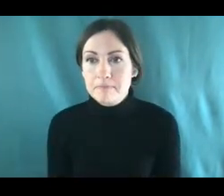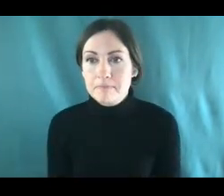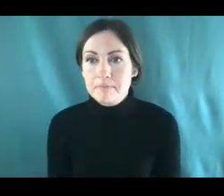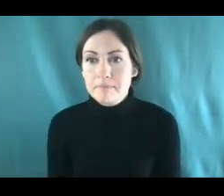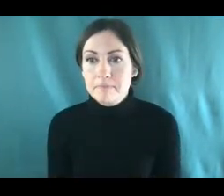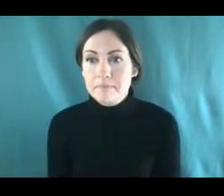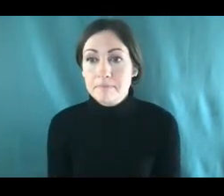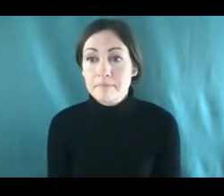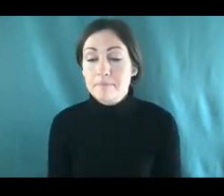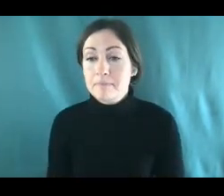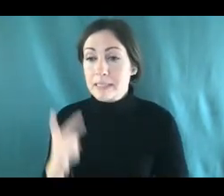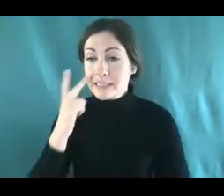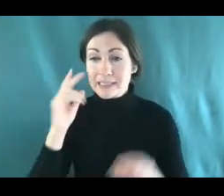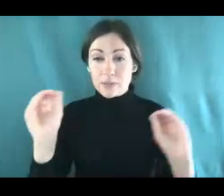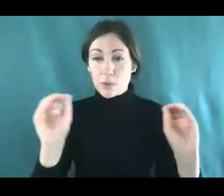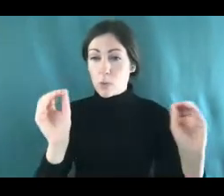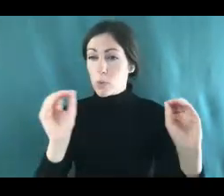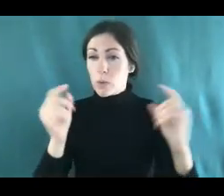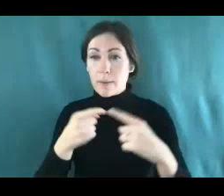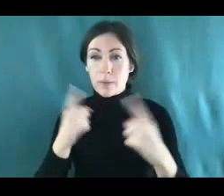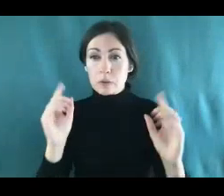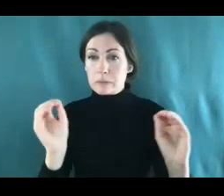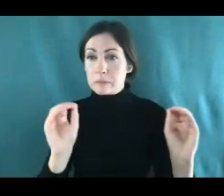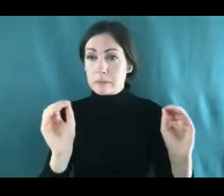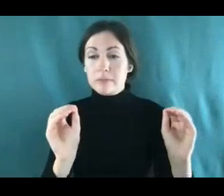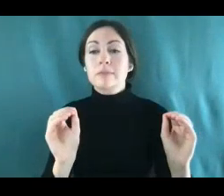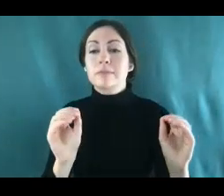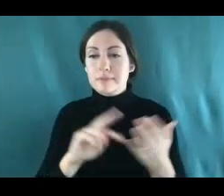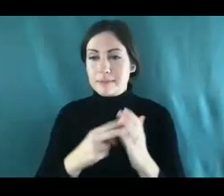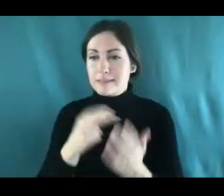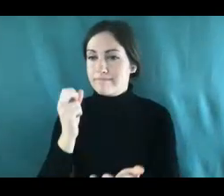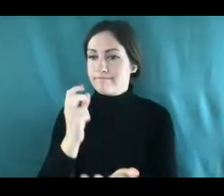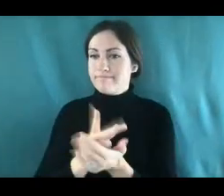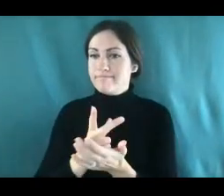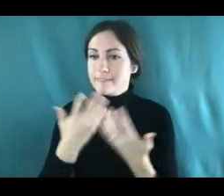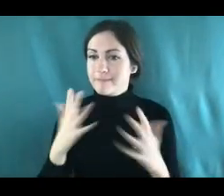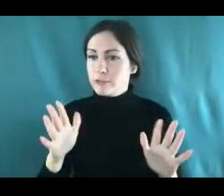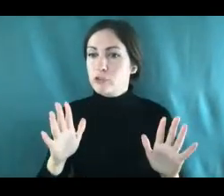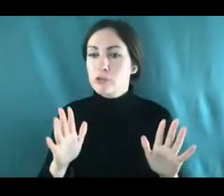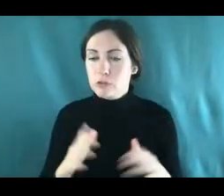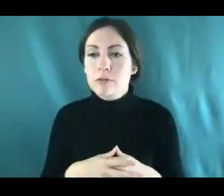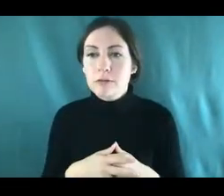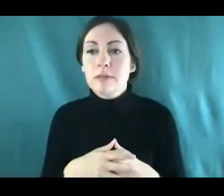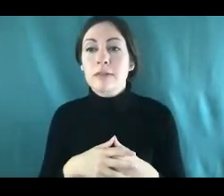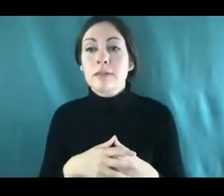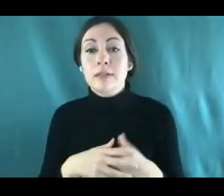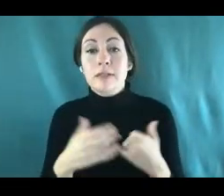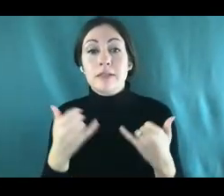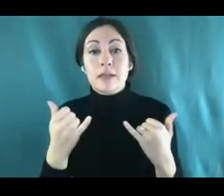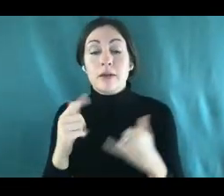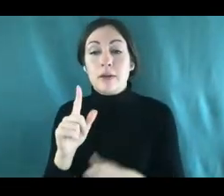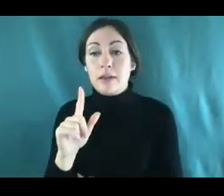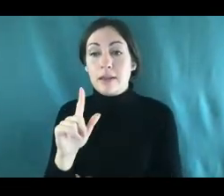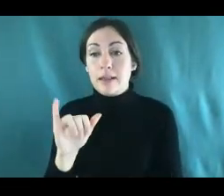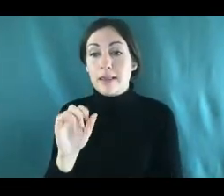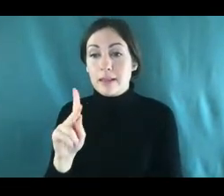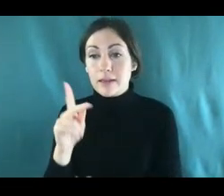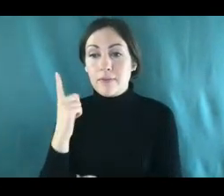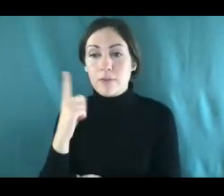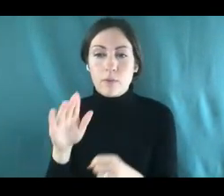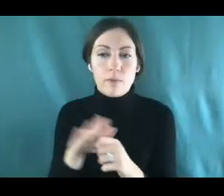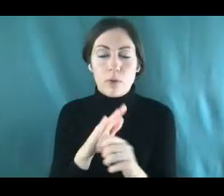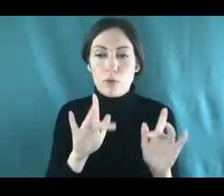Hearing or seeing no opposition here, the motion carries. So with that said, a link of the full recording of that meeting